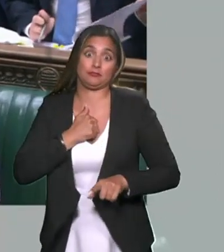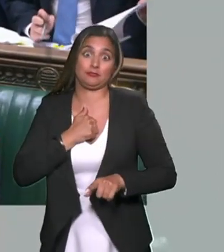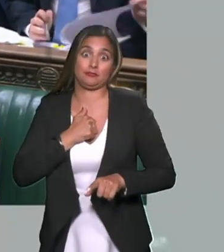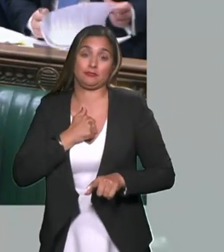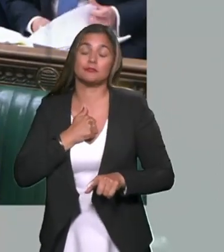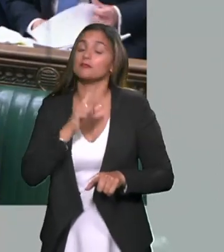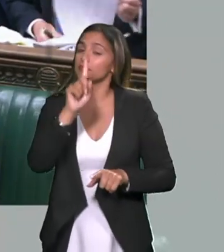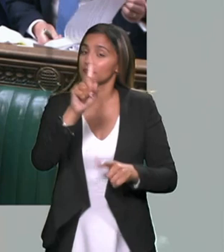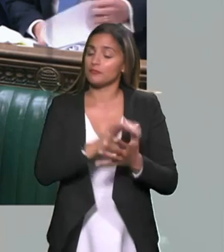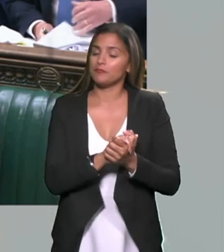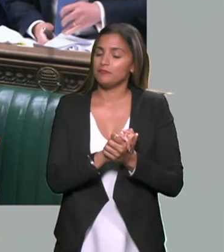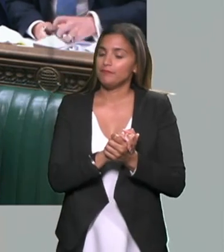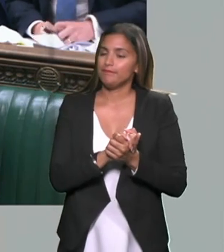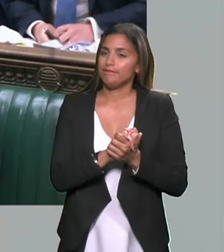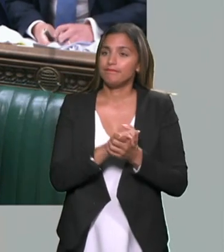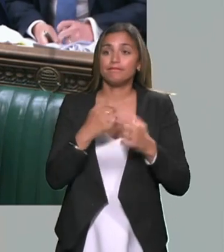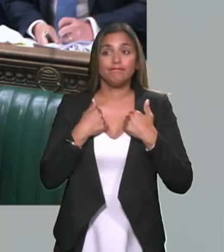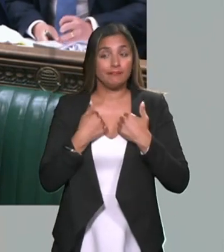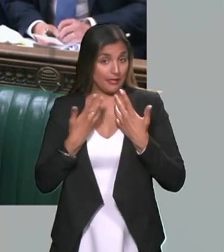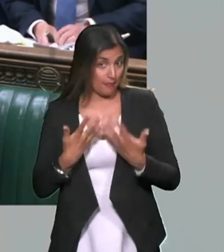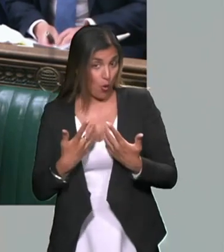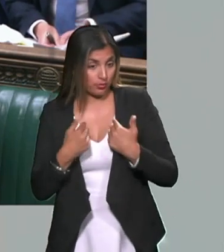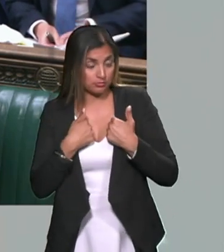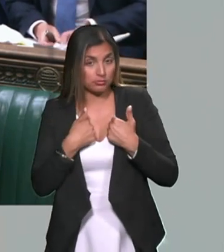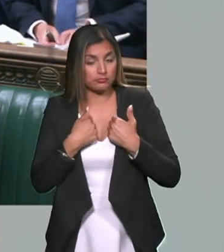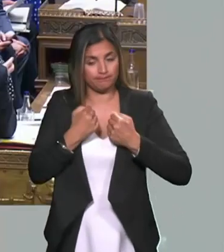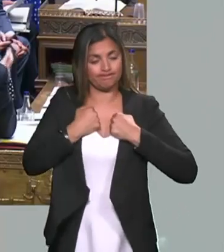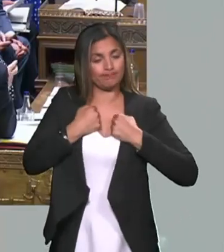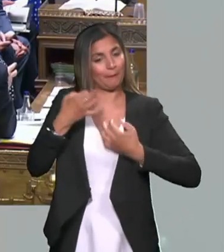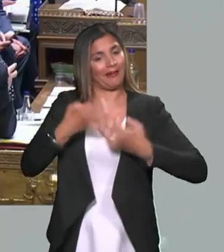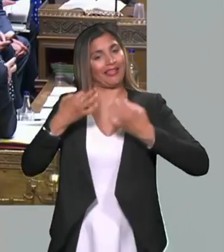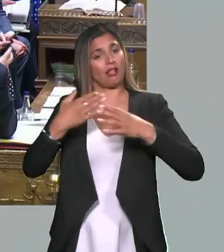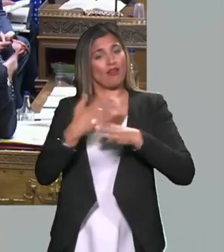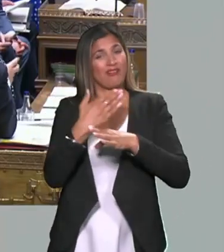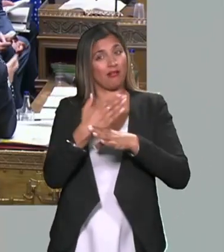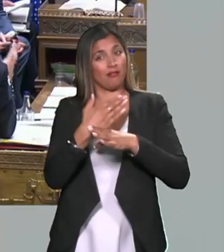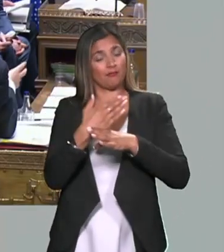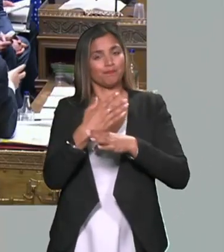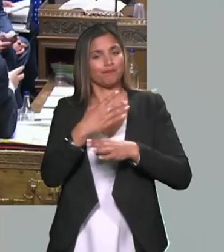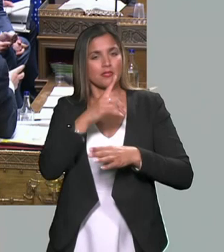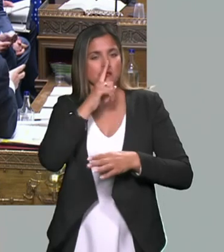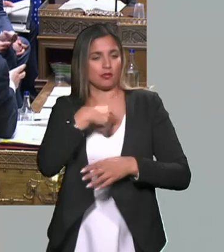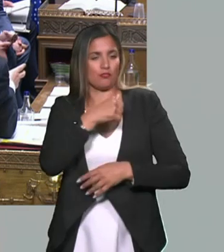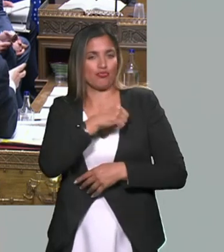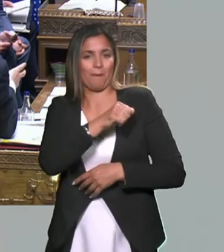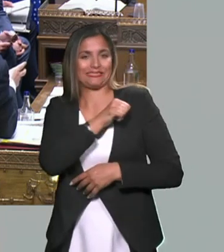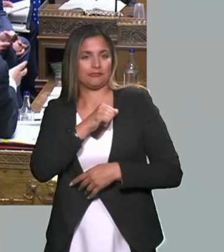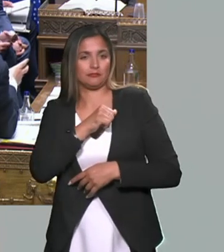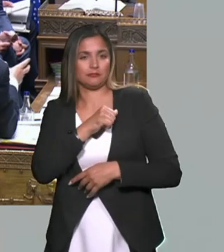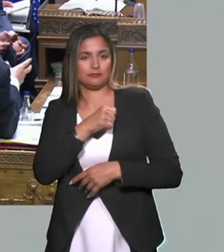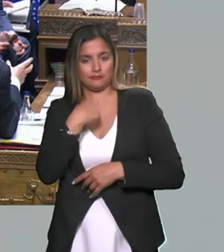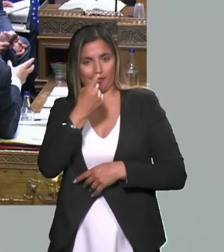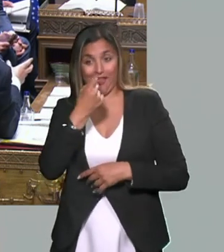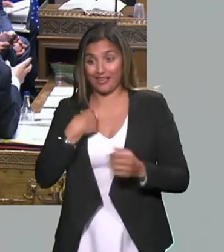at this stage in my political career, I could not, in all honesty, promise that I can deliver this bridge, Mr. Speaker.